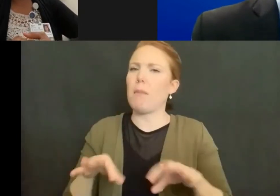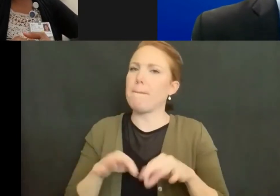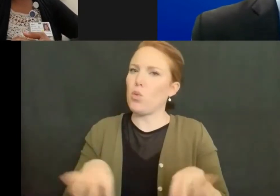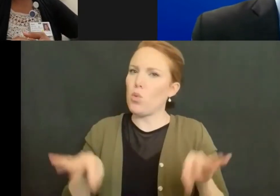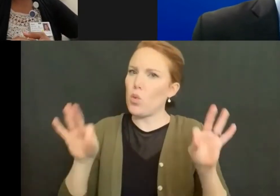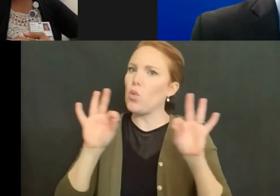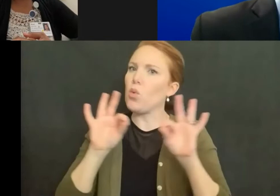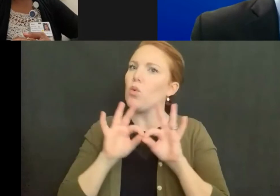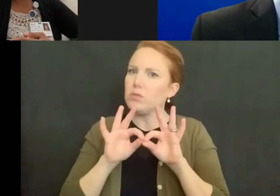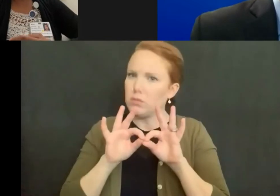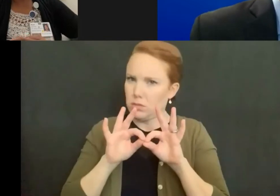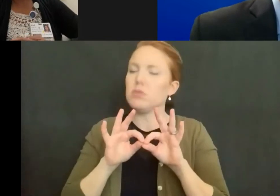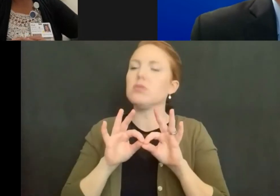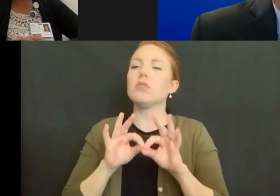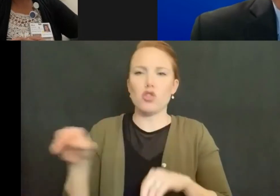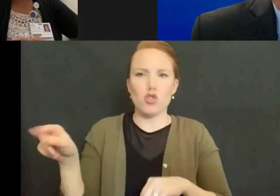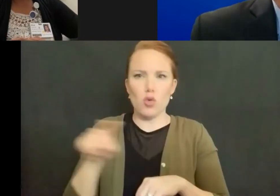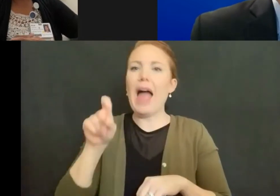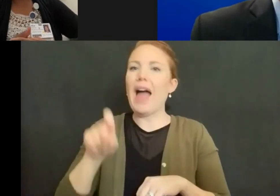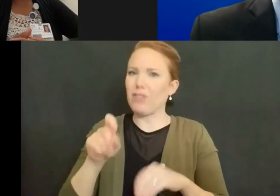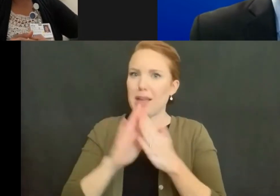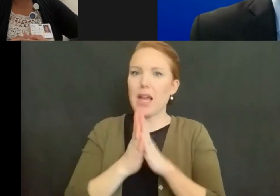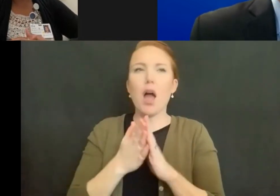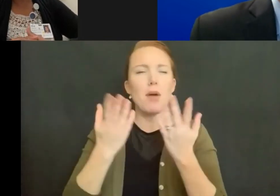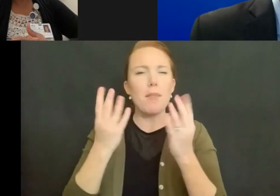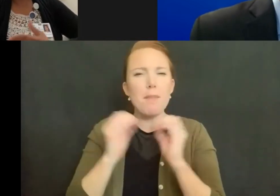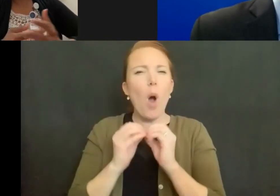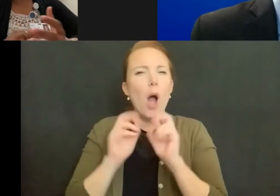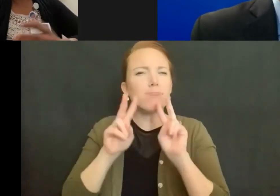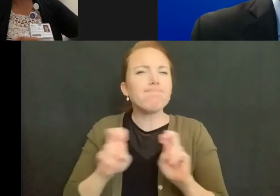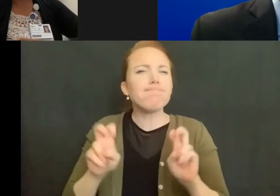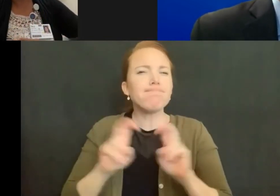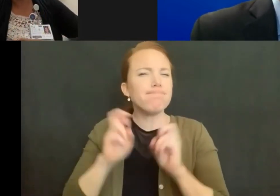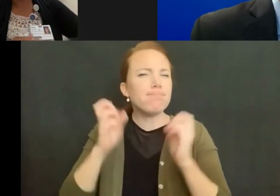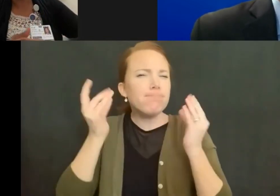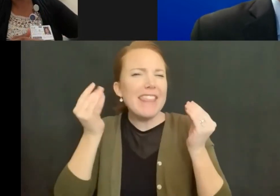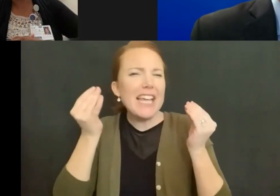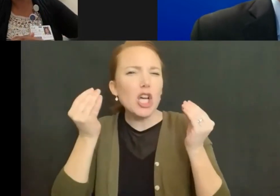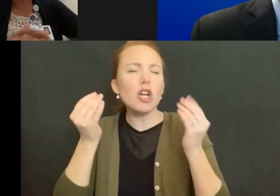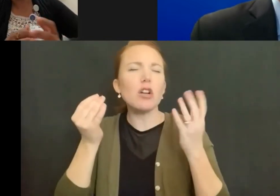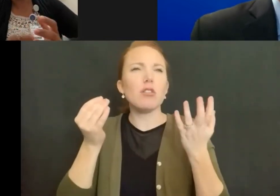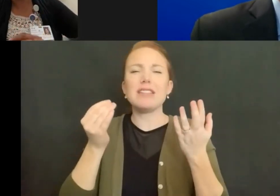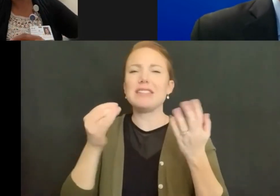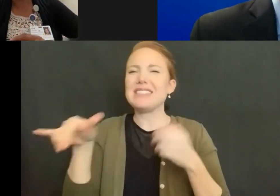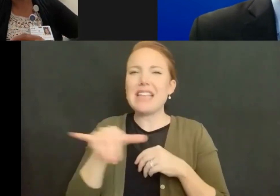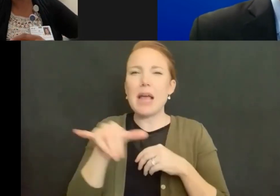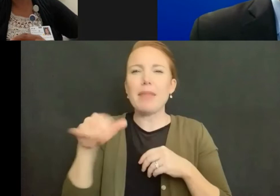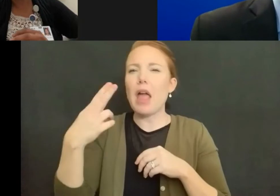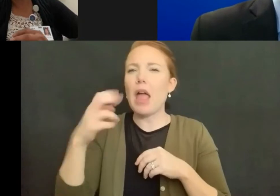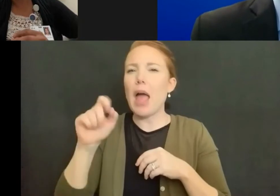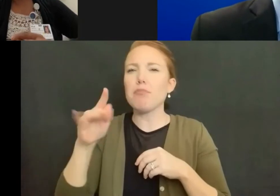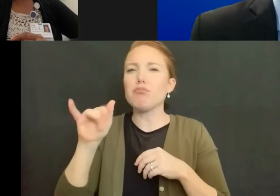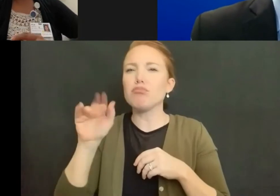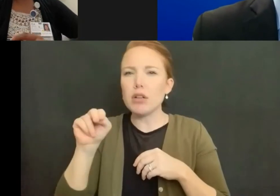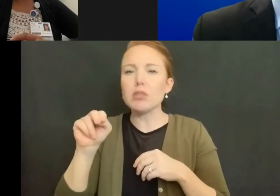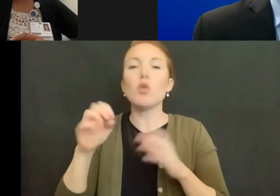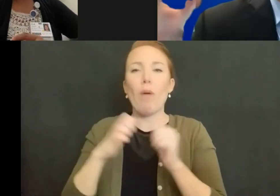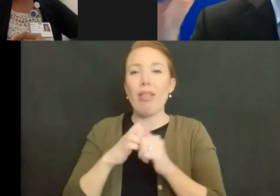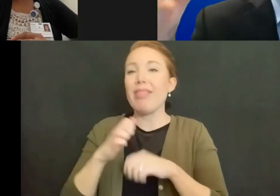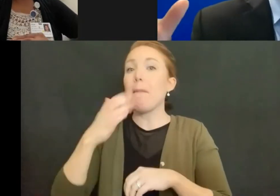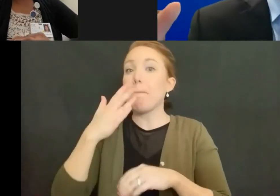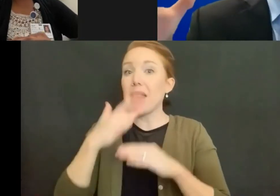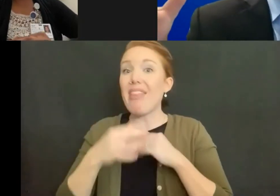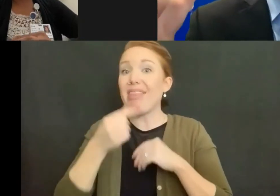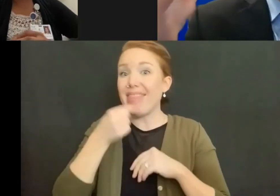And you have to be a critical thinker. As I told you earlier about that heparin Yes, assay. yes. I mean,